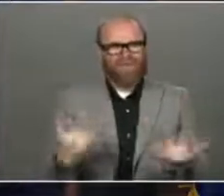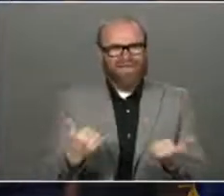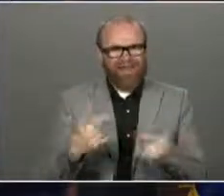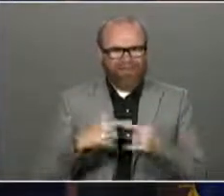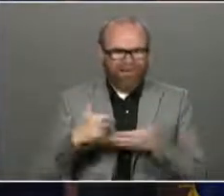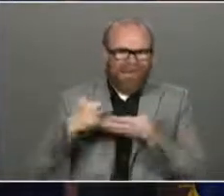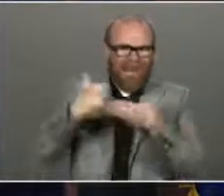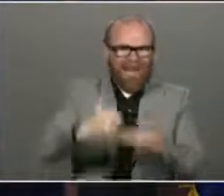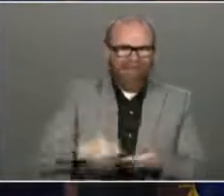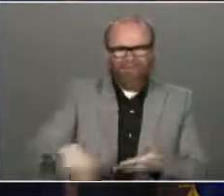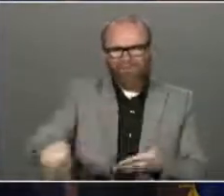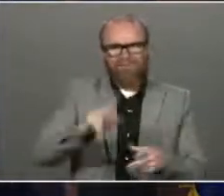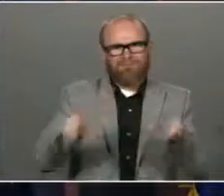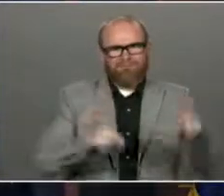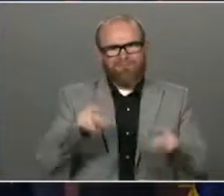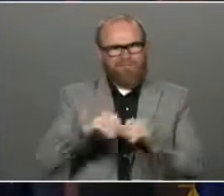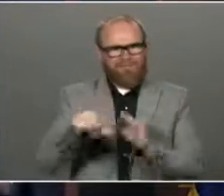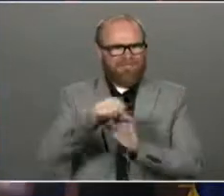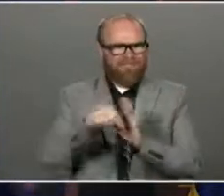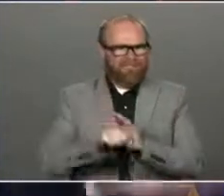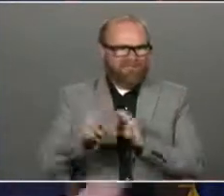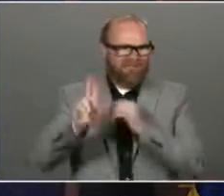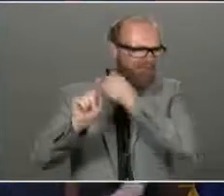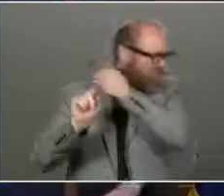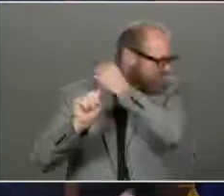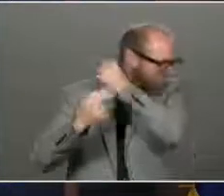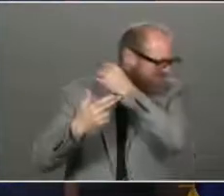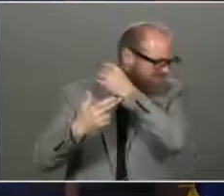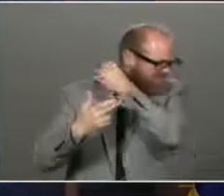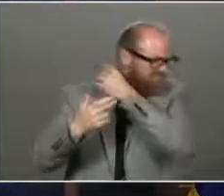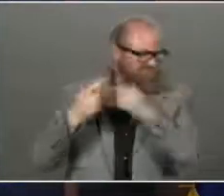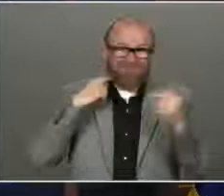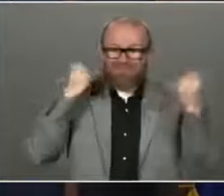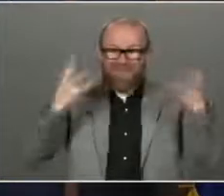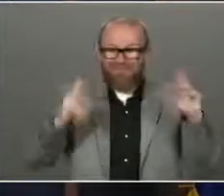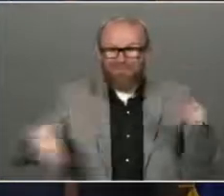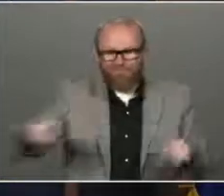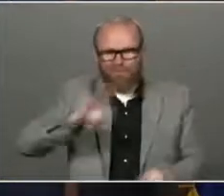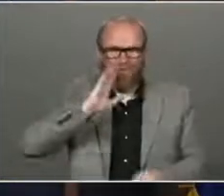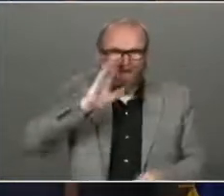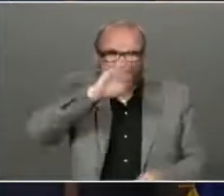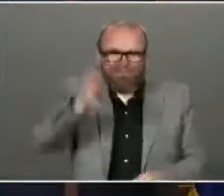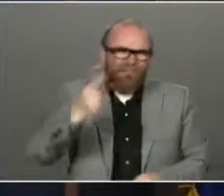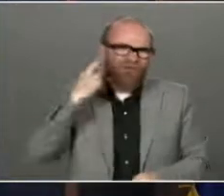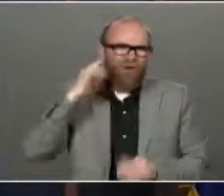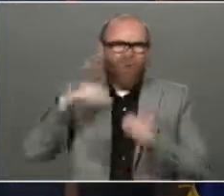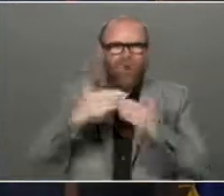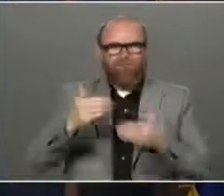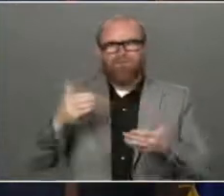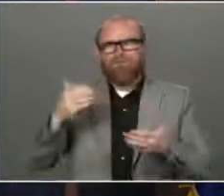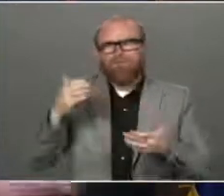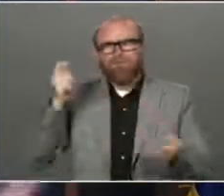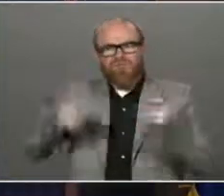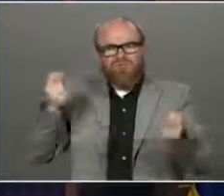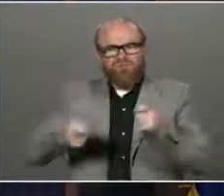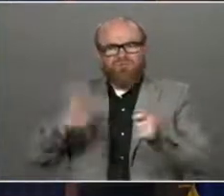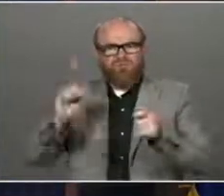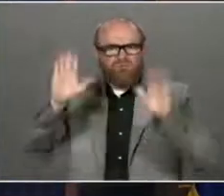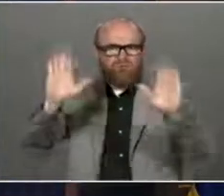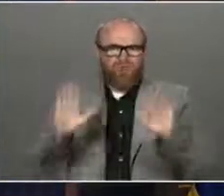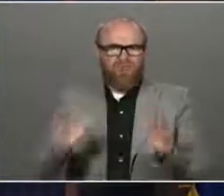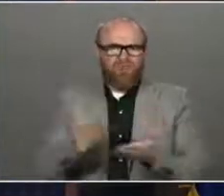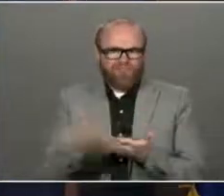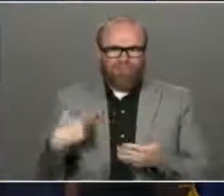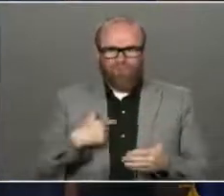their kids, that they never heard about and will probably never hear about. Conversely, there was one